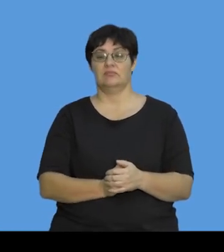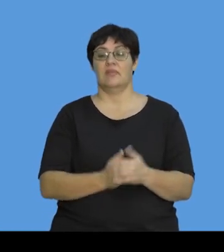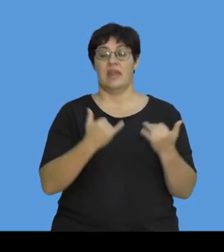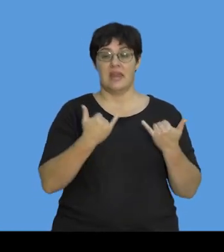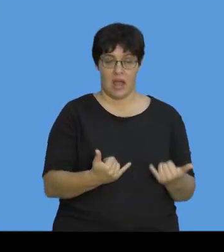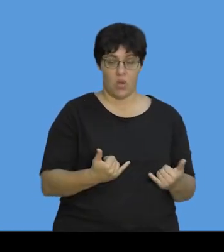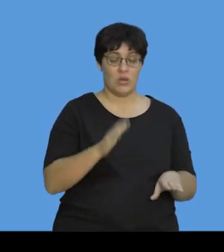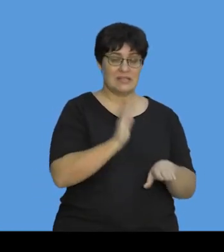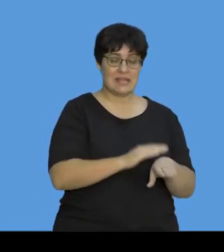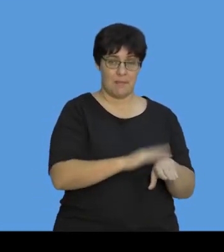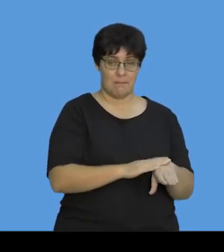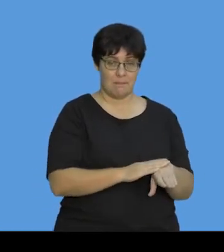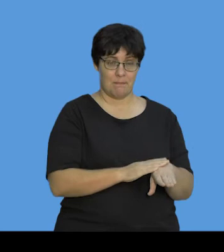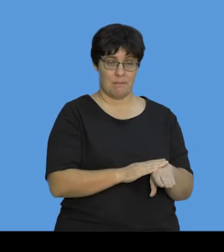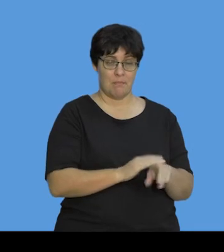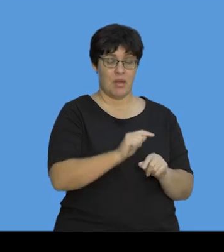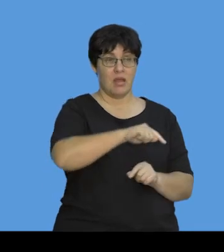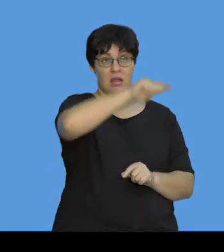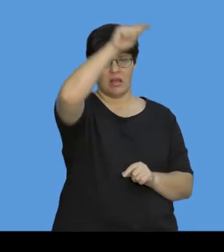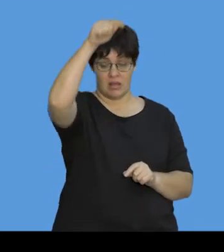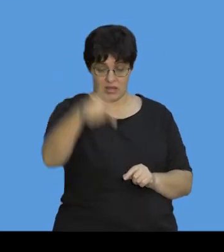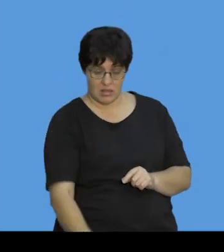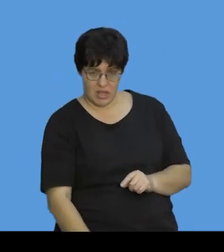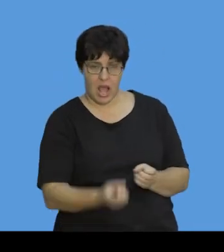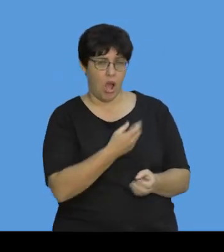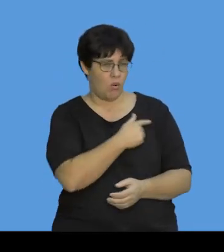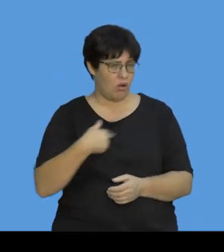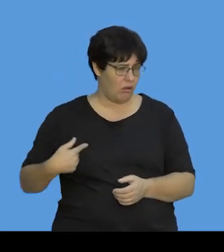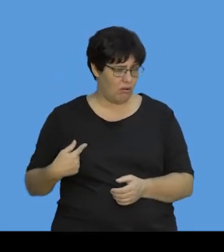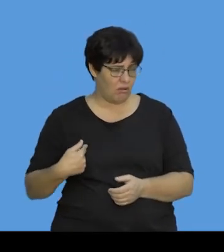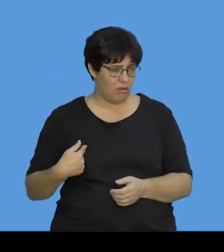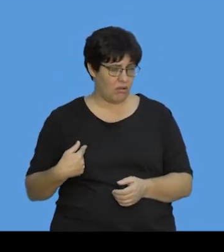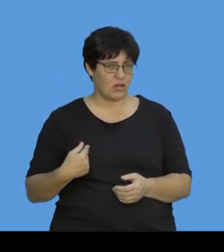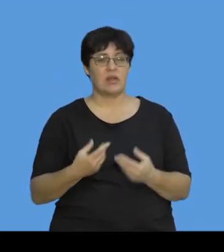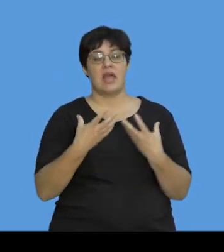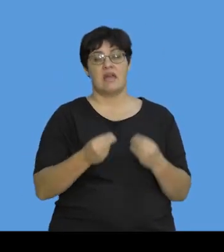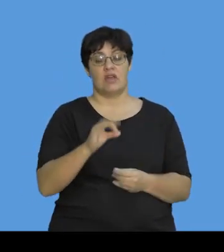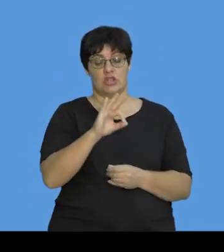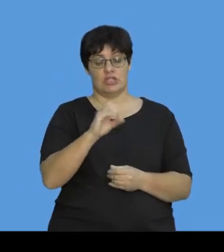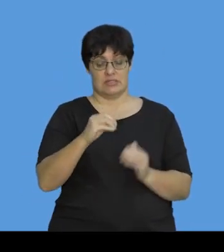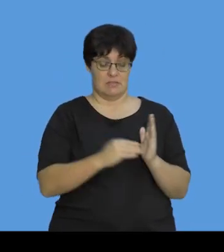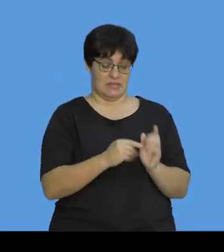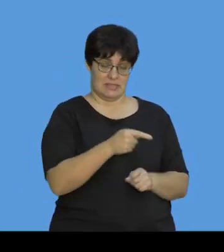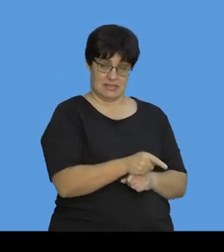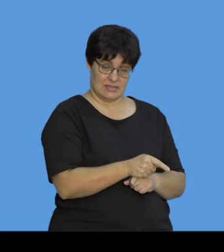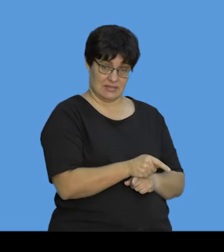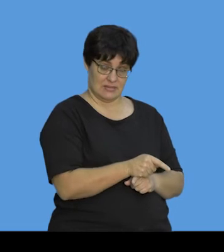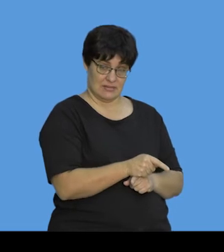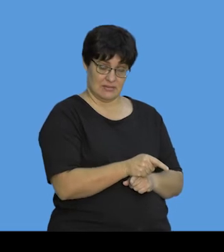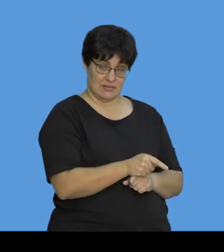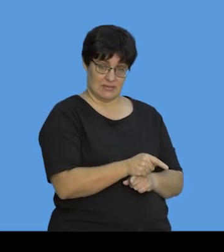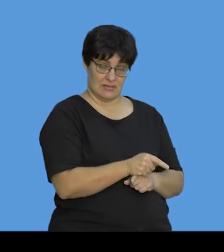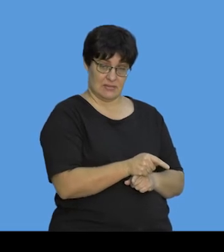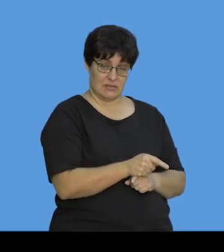Now they want the time it takes for the ball to reach the ground. So we remember we've got 30 meters here.